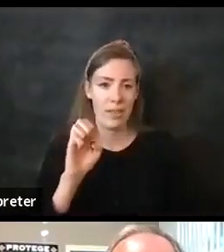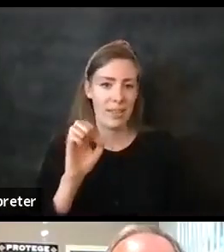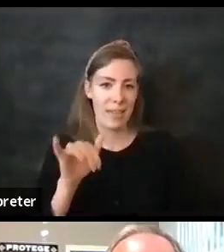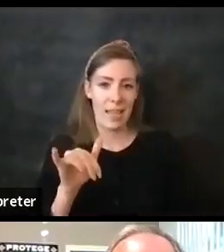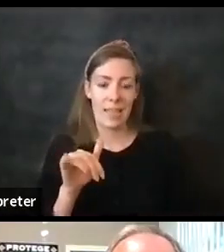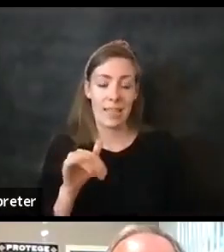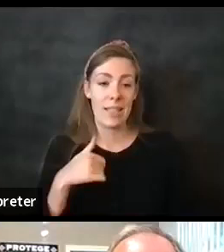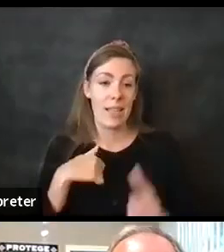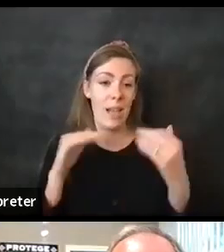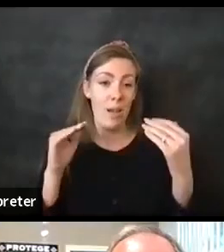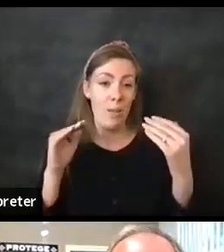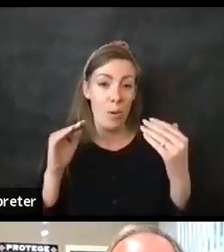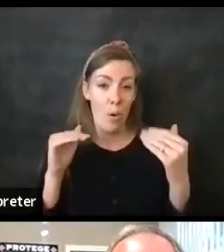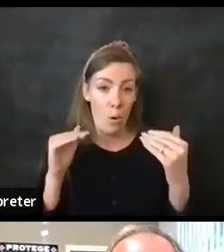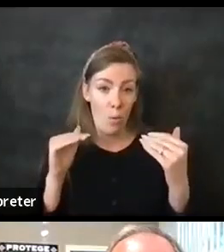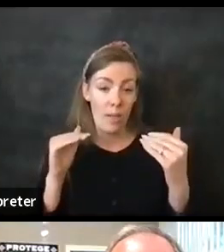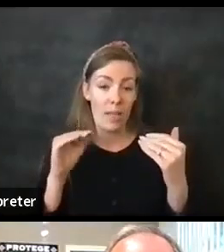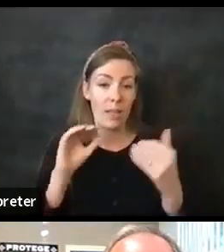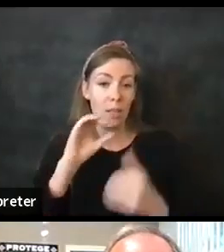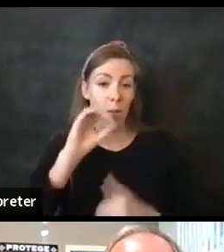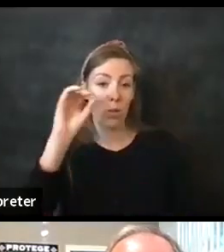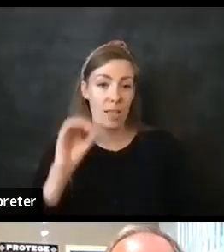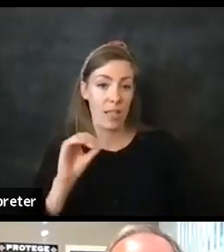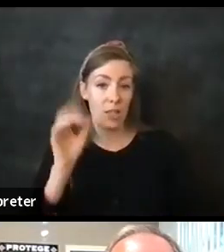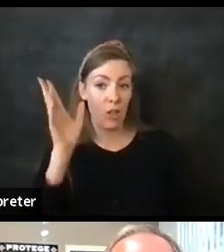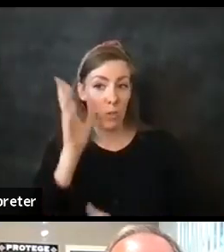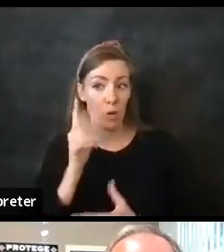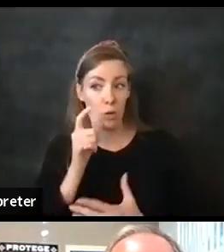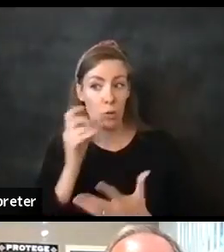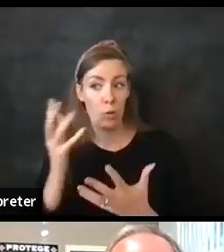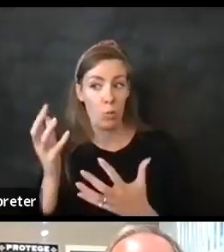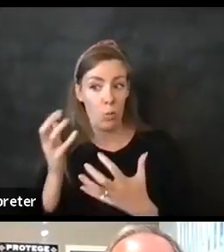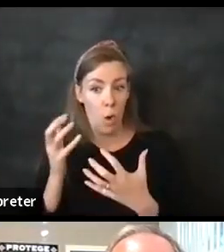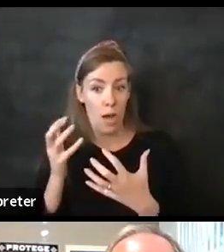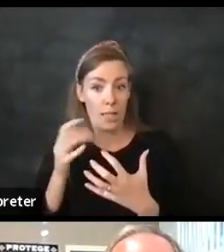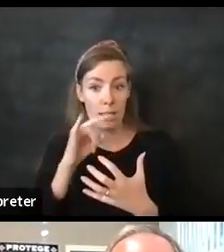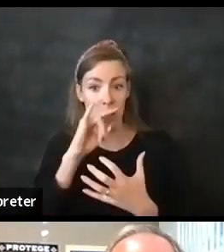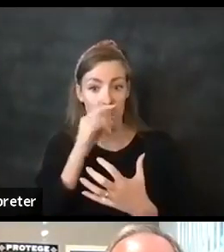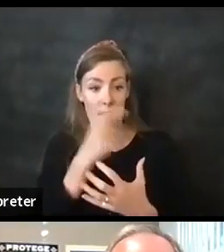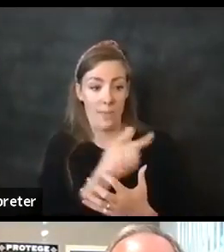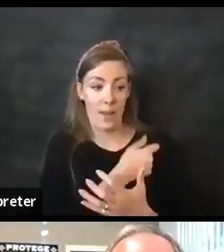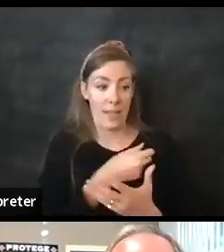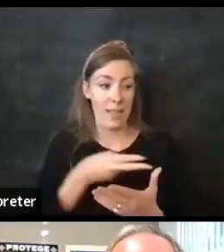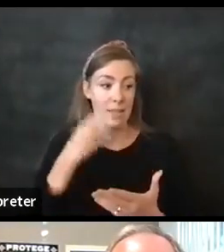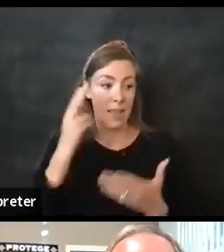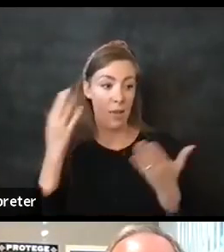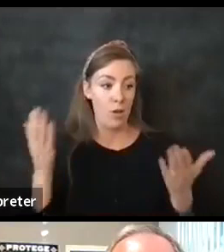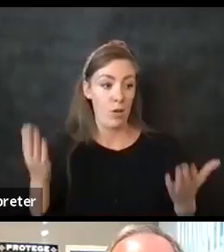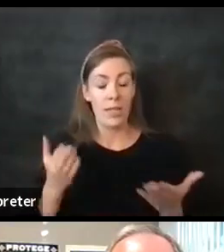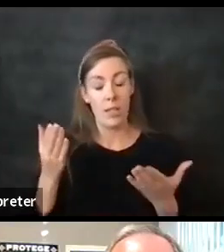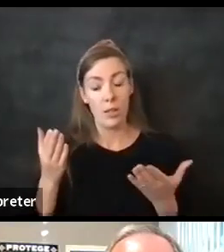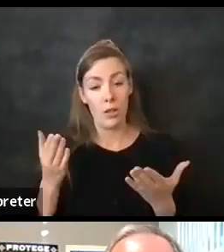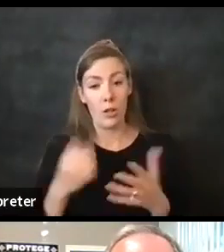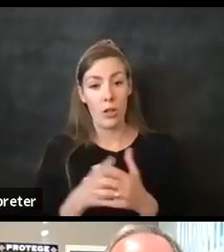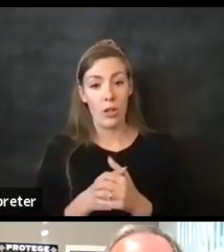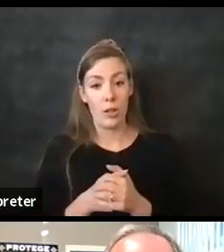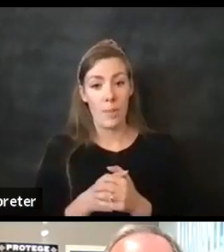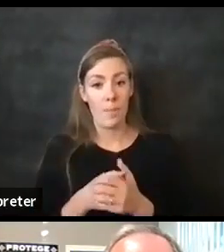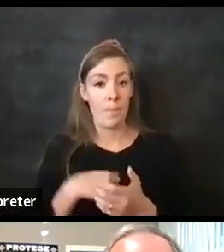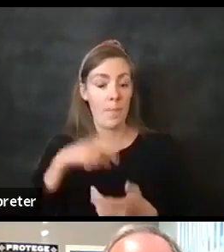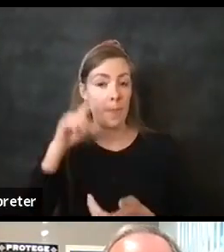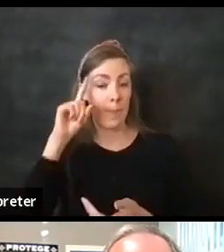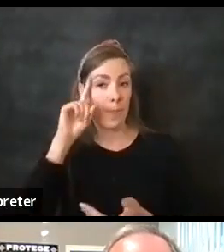percentage of parents who want to get their kids vaccinated is higher here. I encourage vaccination. I believe if